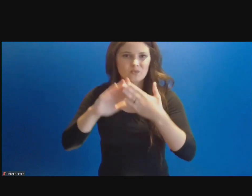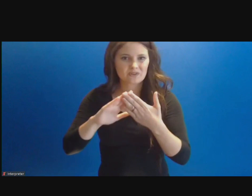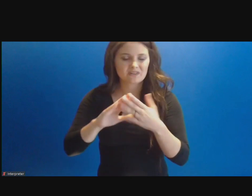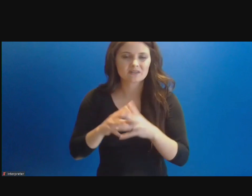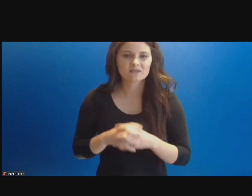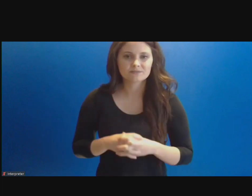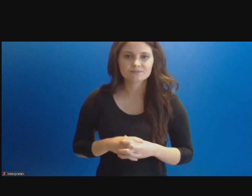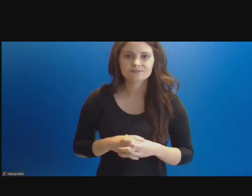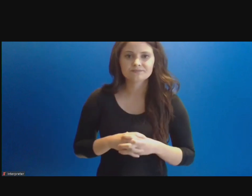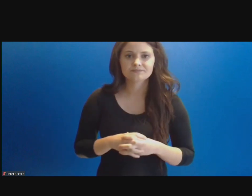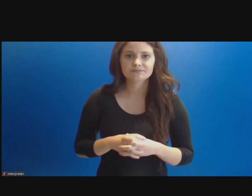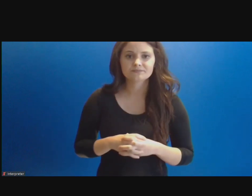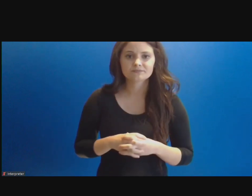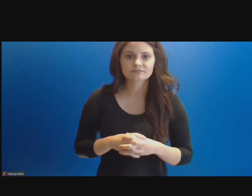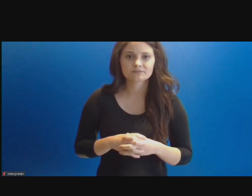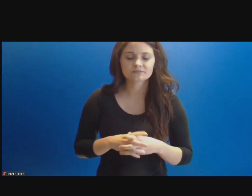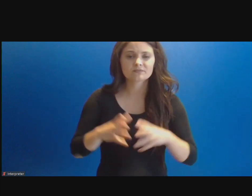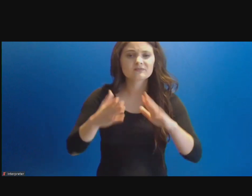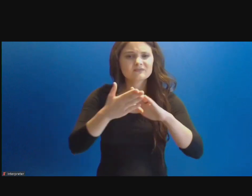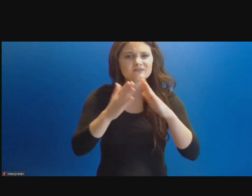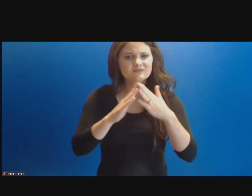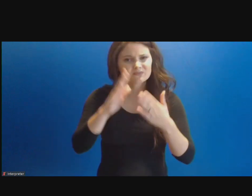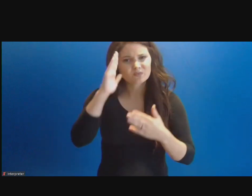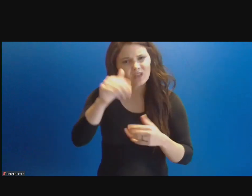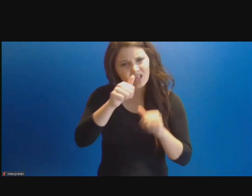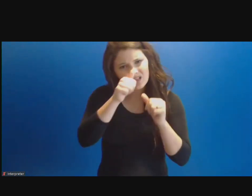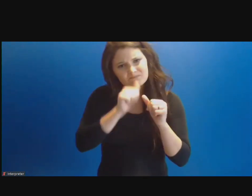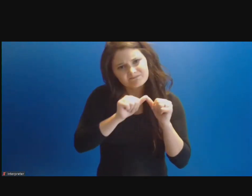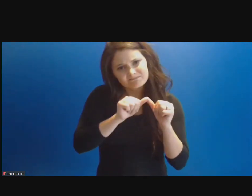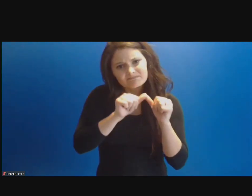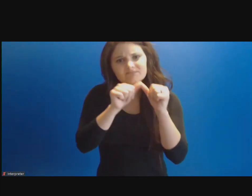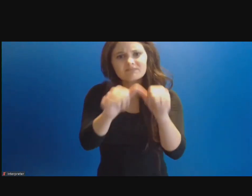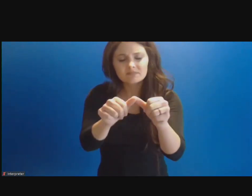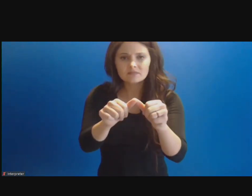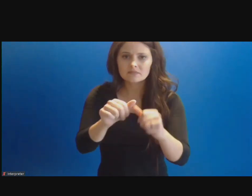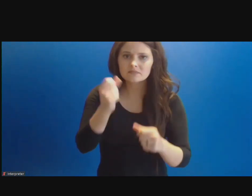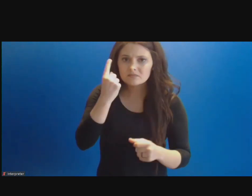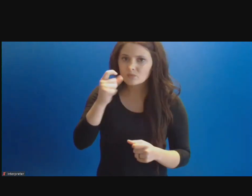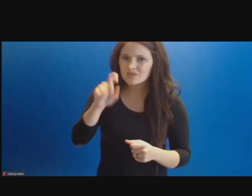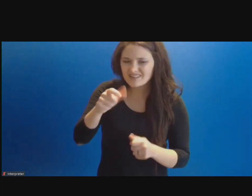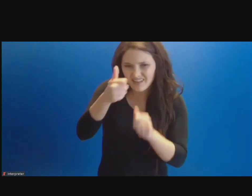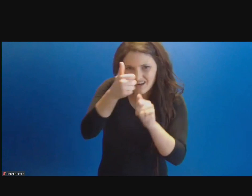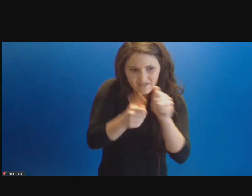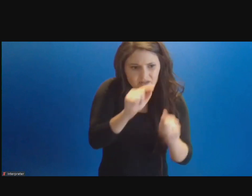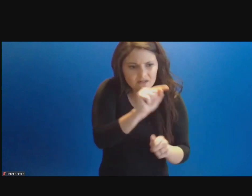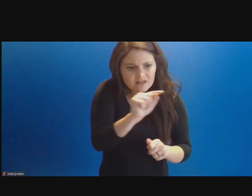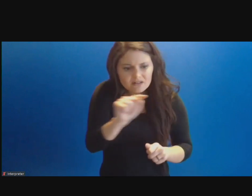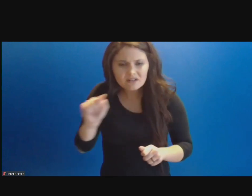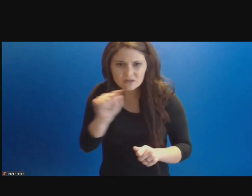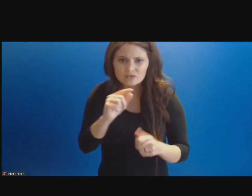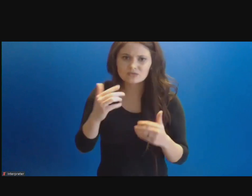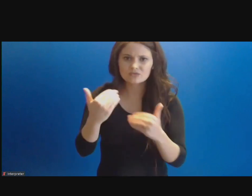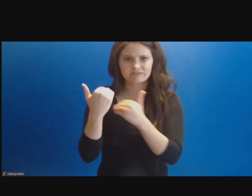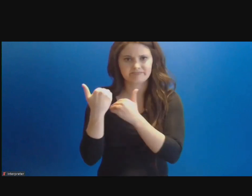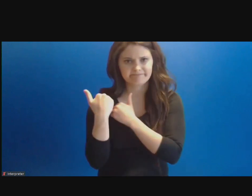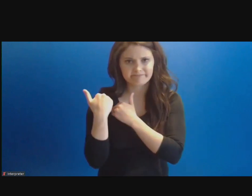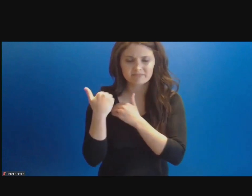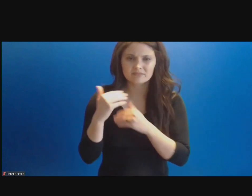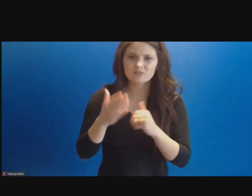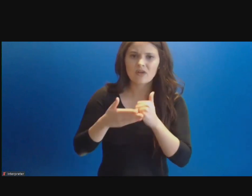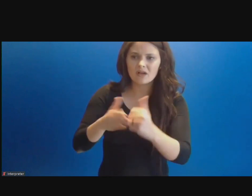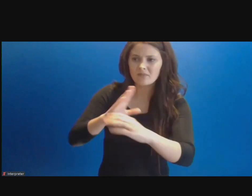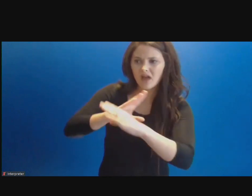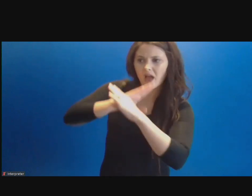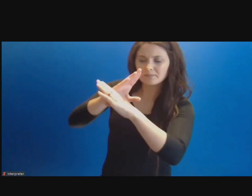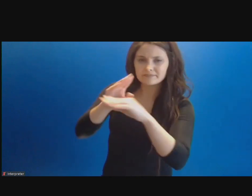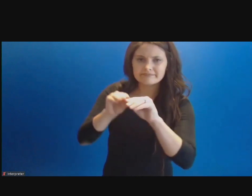The city is going to get through all of this, but we need every resident to take responsibility to help prevent further spread